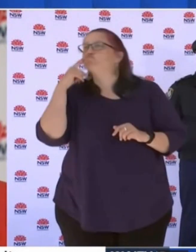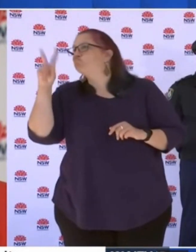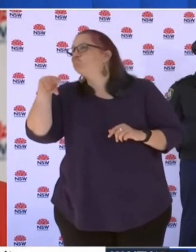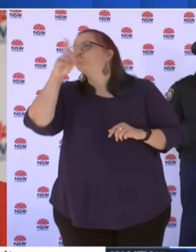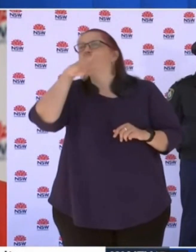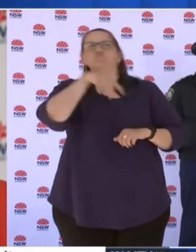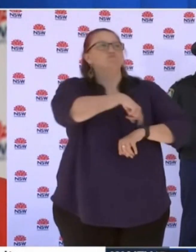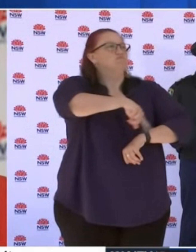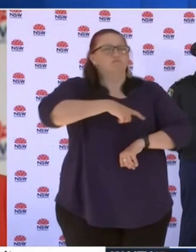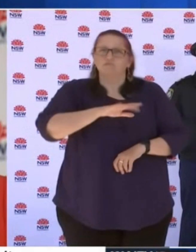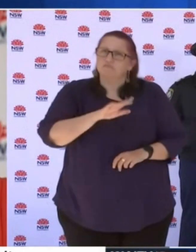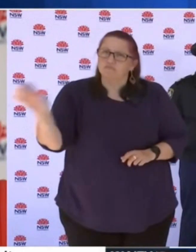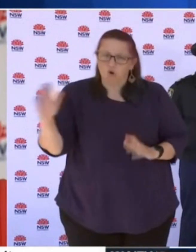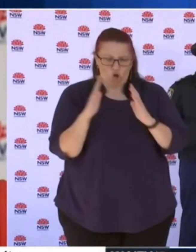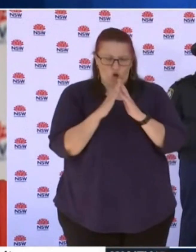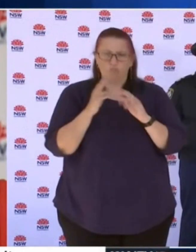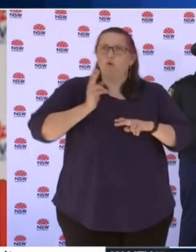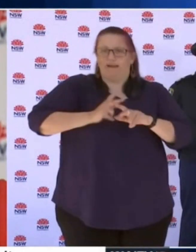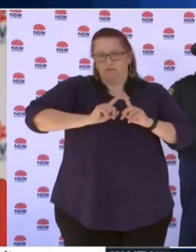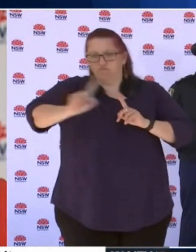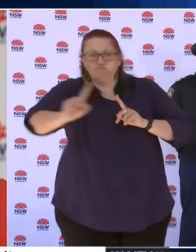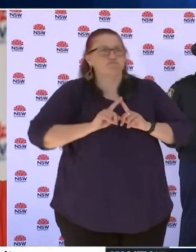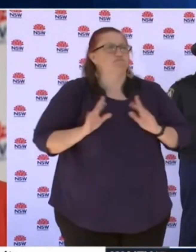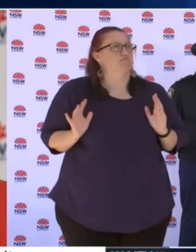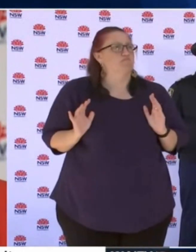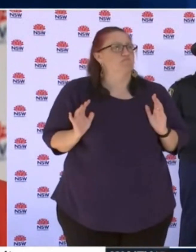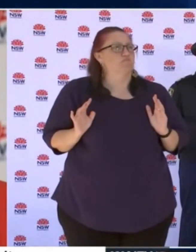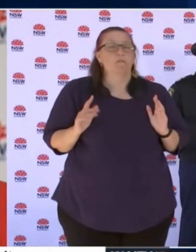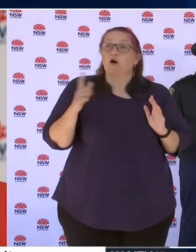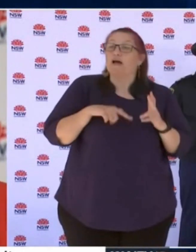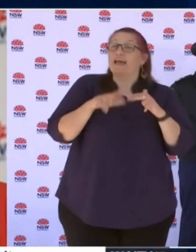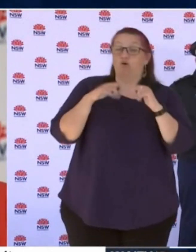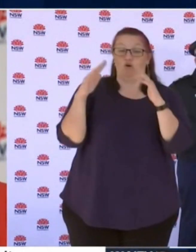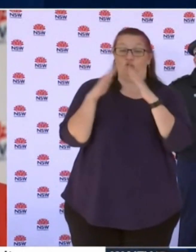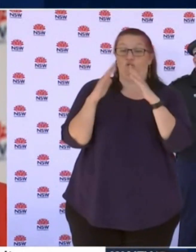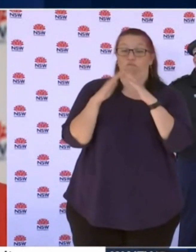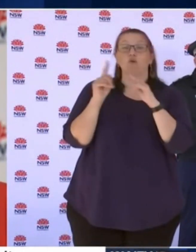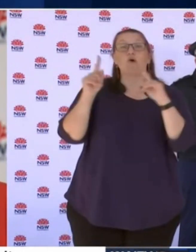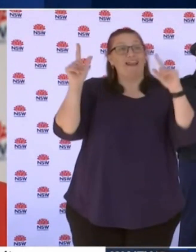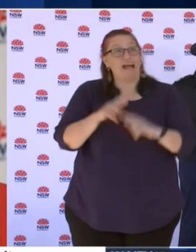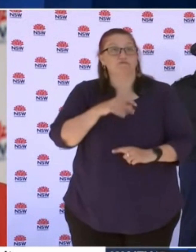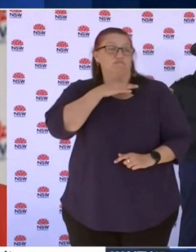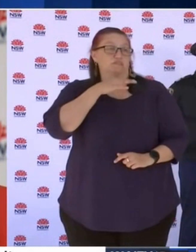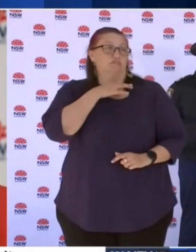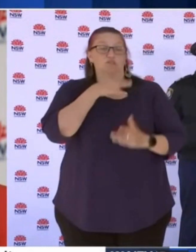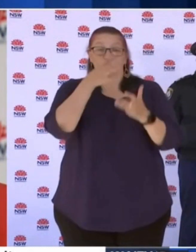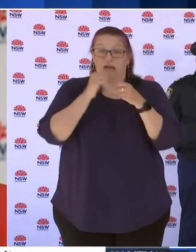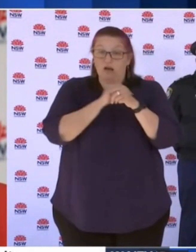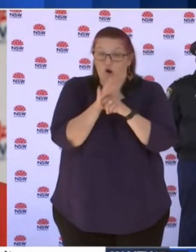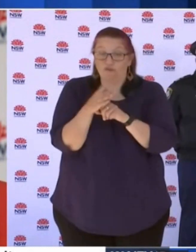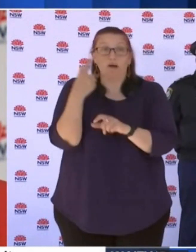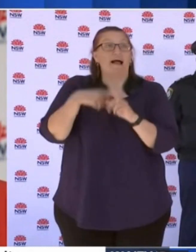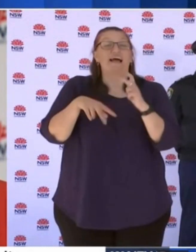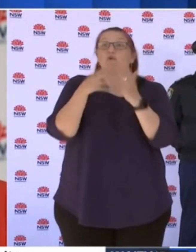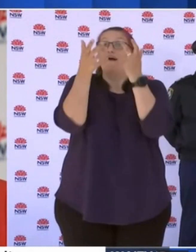been isolating, you are not posing a threat to the rest of the community. And that is the basis for why the lockdown measures